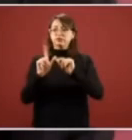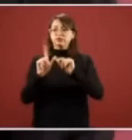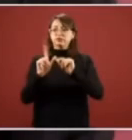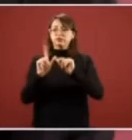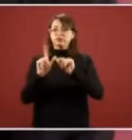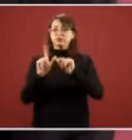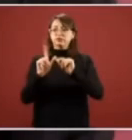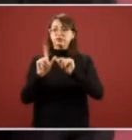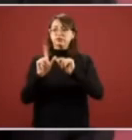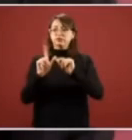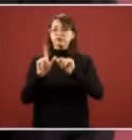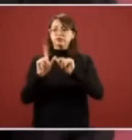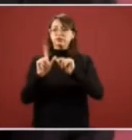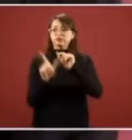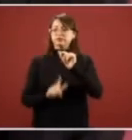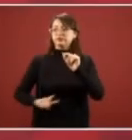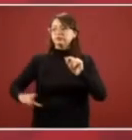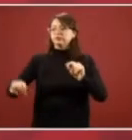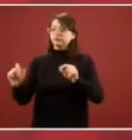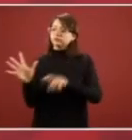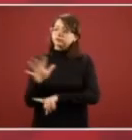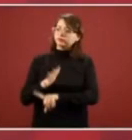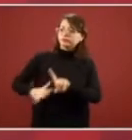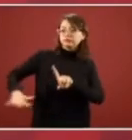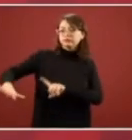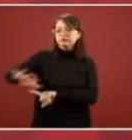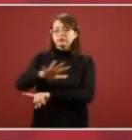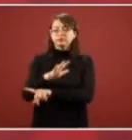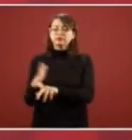reconstruct the moral fiber.